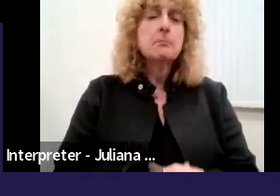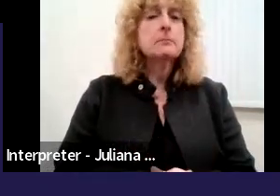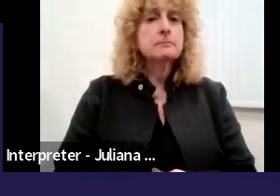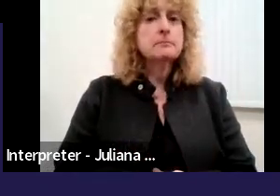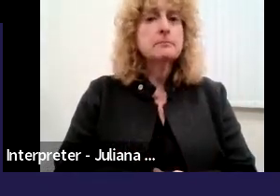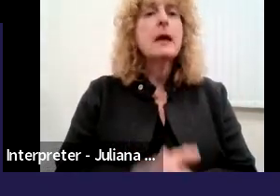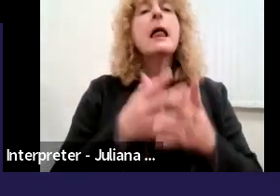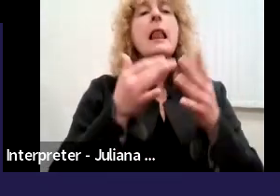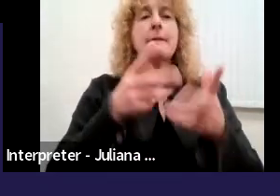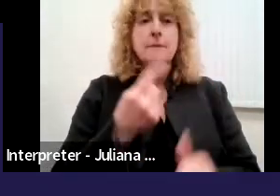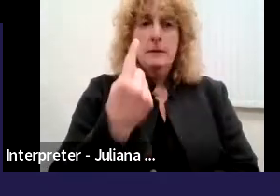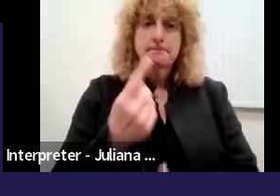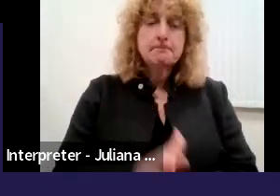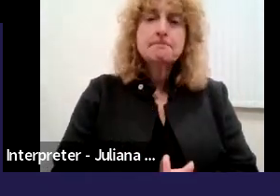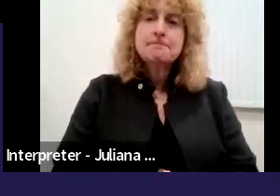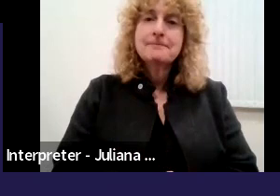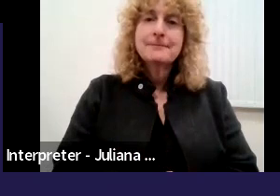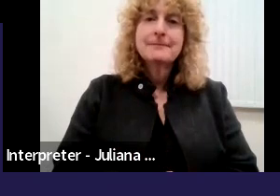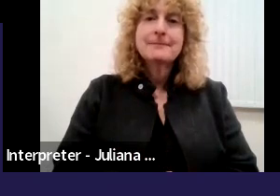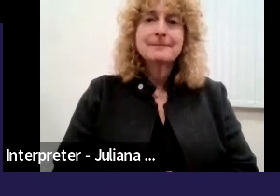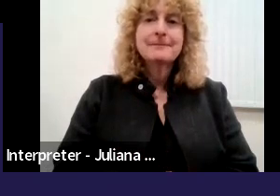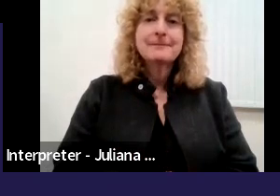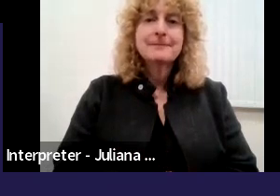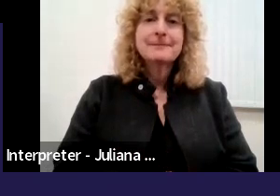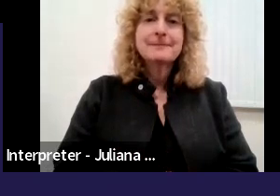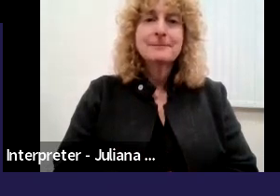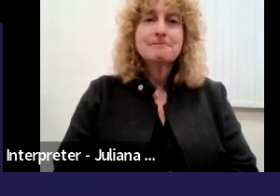Oh, down to 1. Okay.